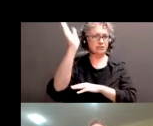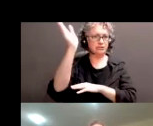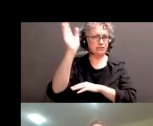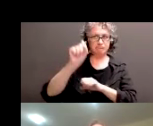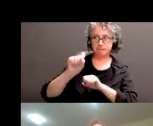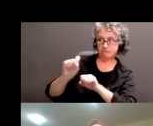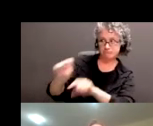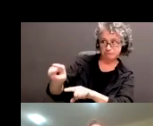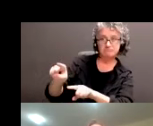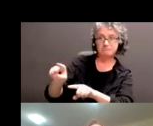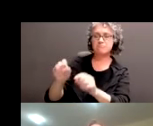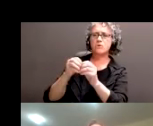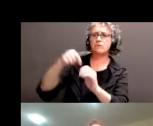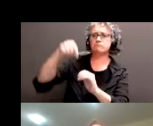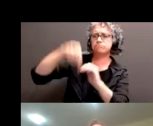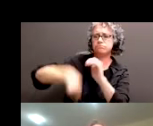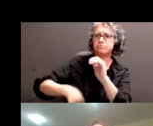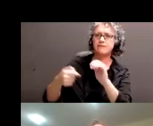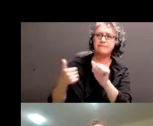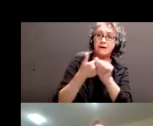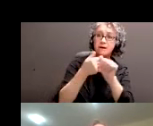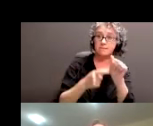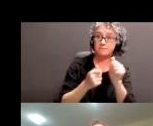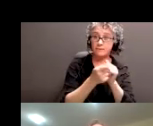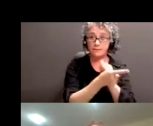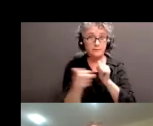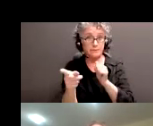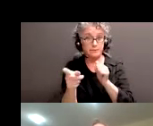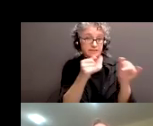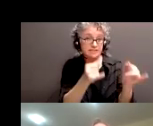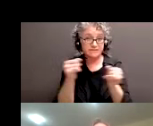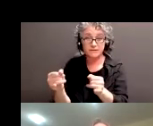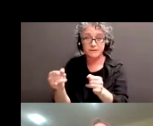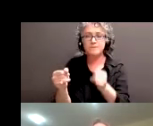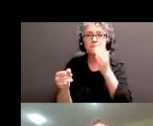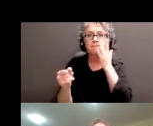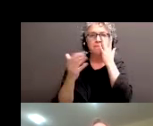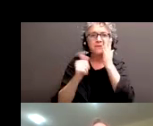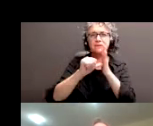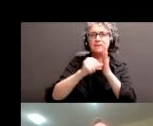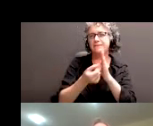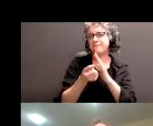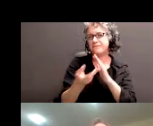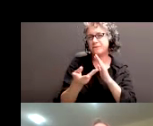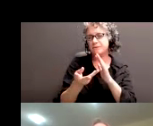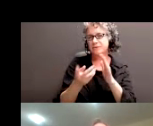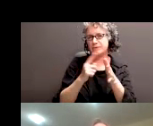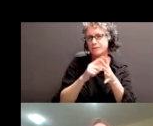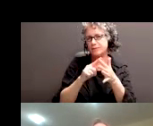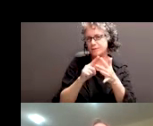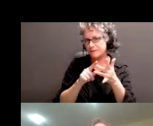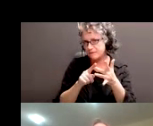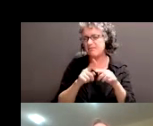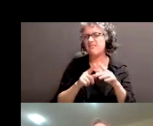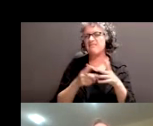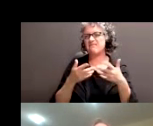detail and follow up with you individually if that's the case. I did just want to highlight a couple things before we end. I